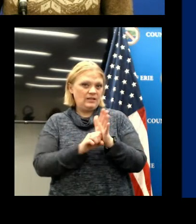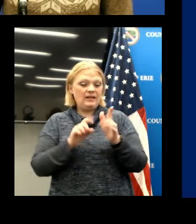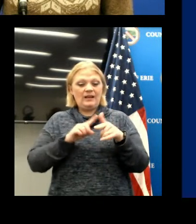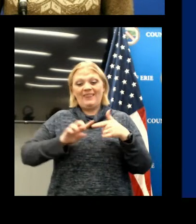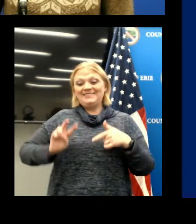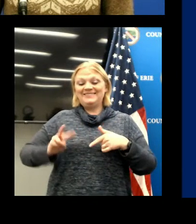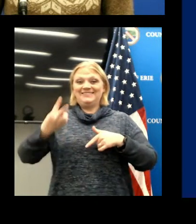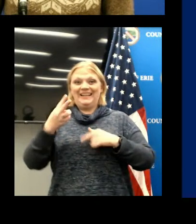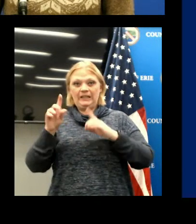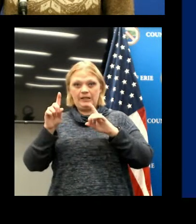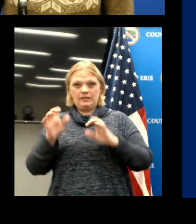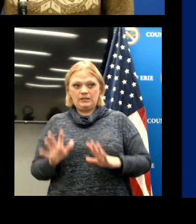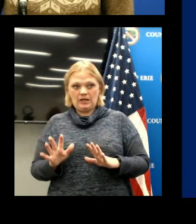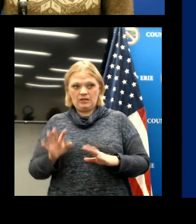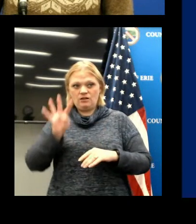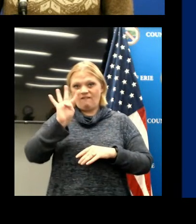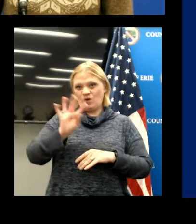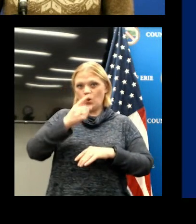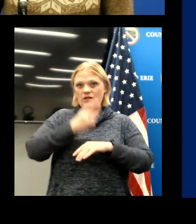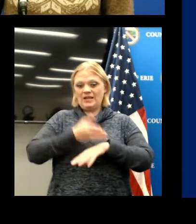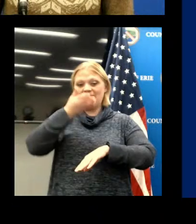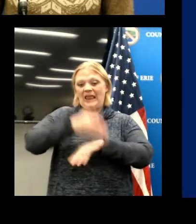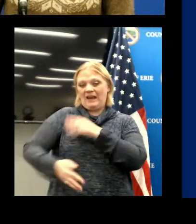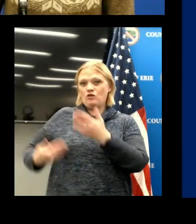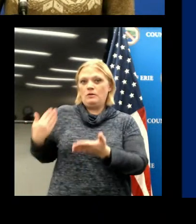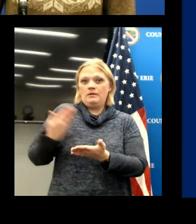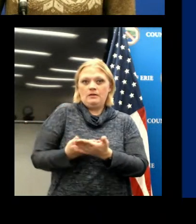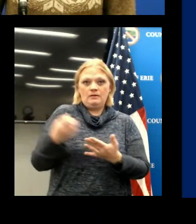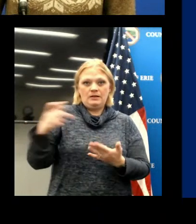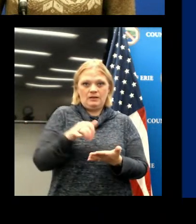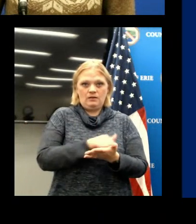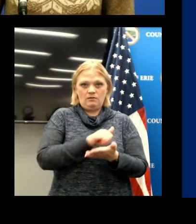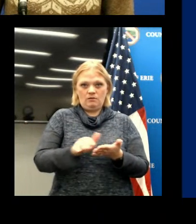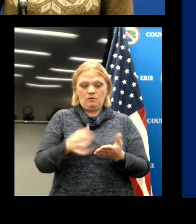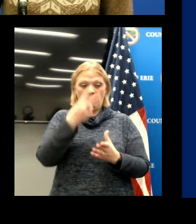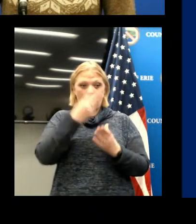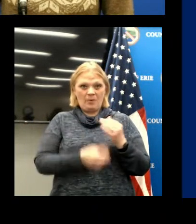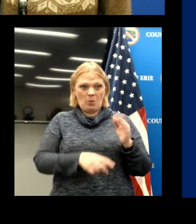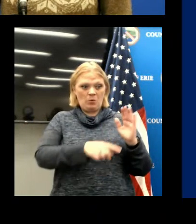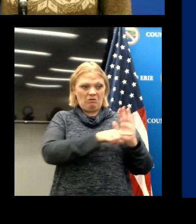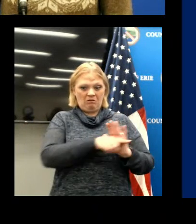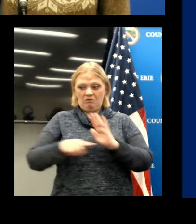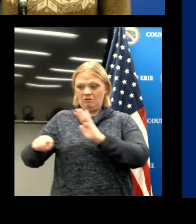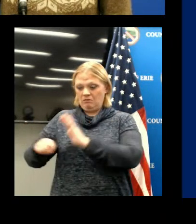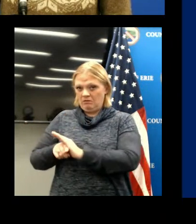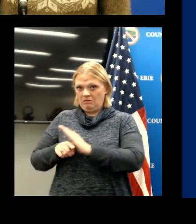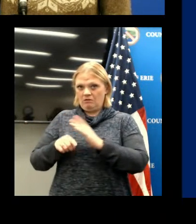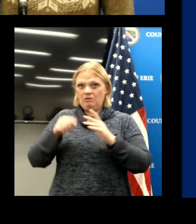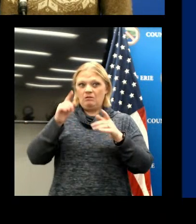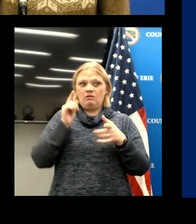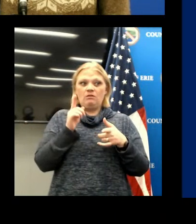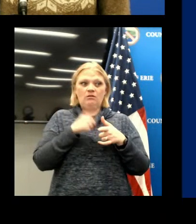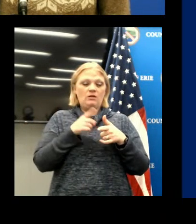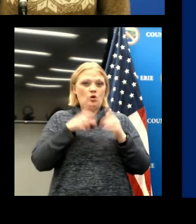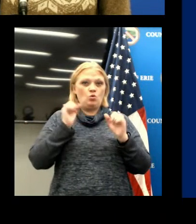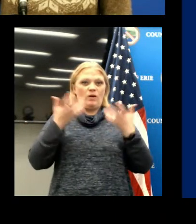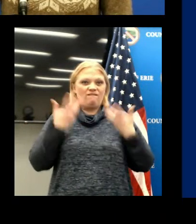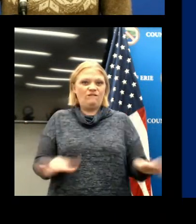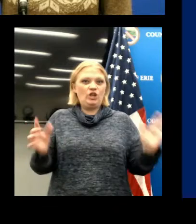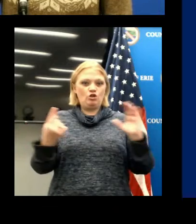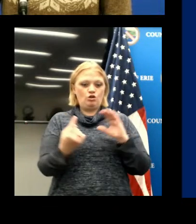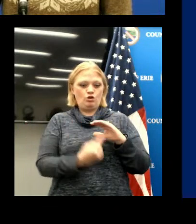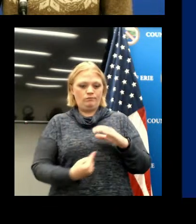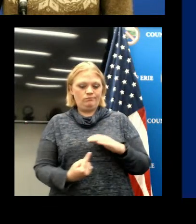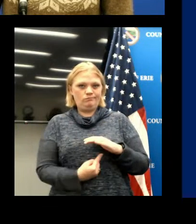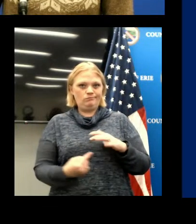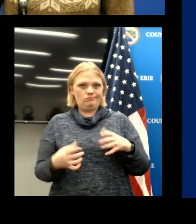second test 4 days after they're back, and if both tests are negative, then they can end their quarantine early. And